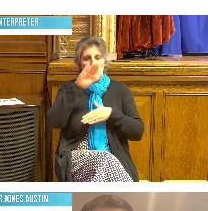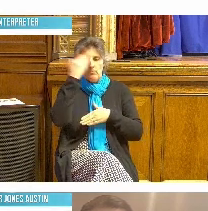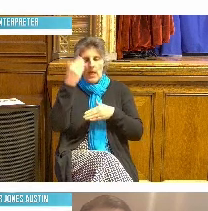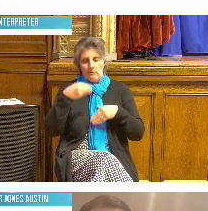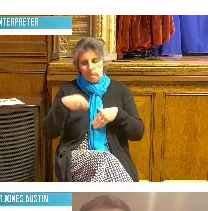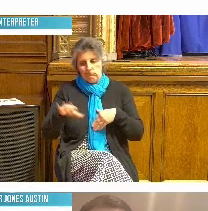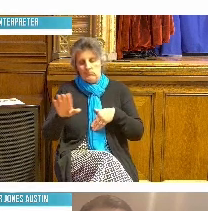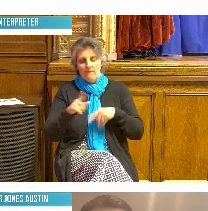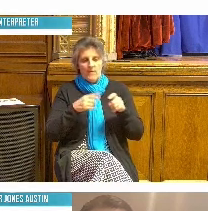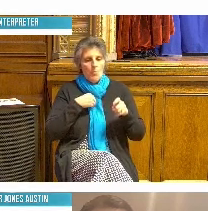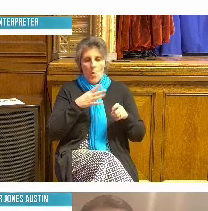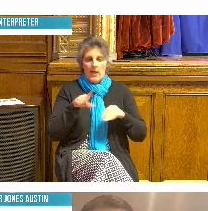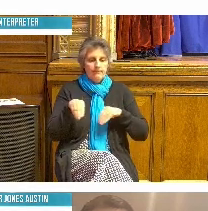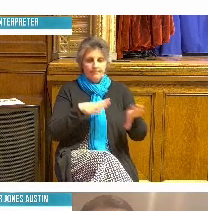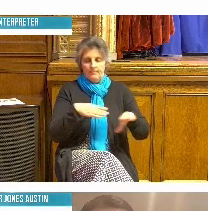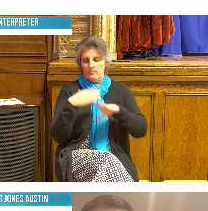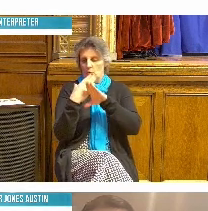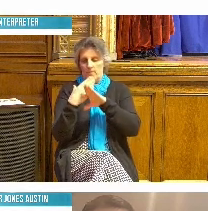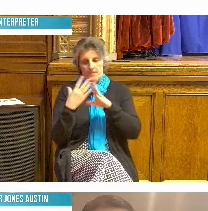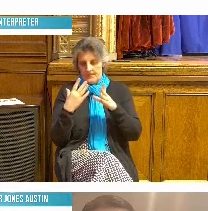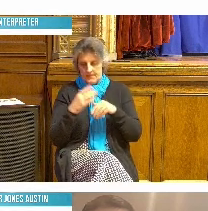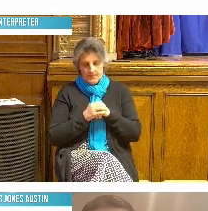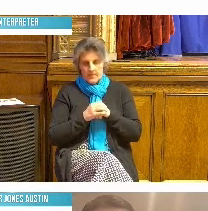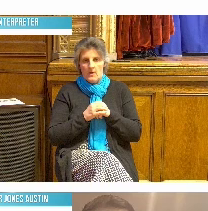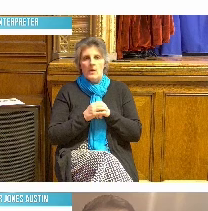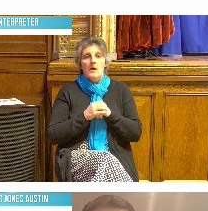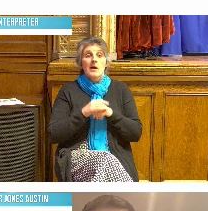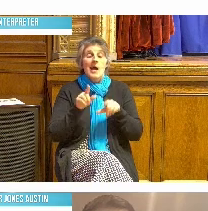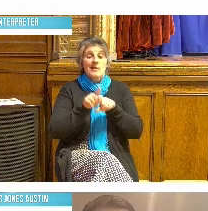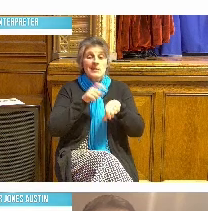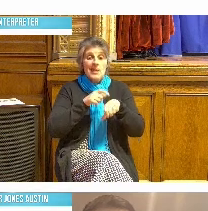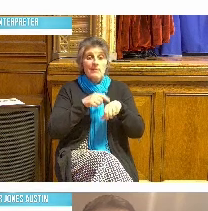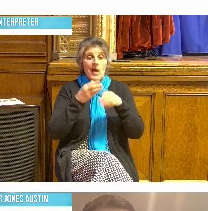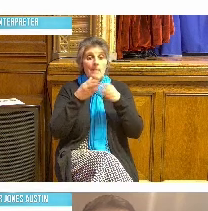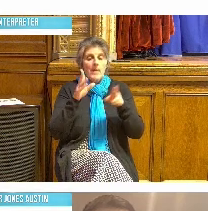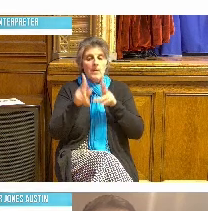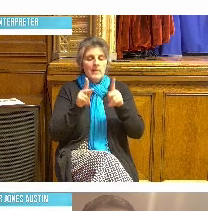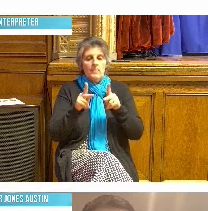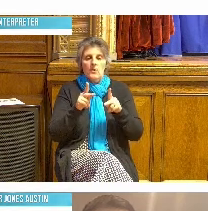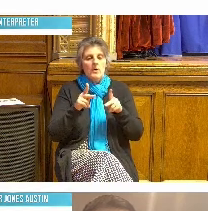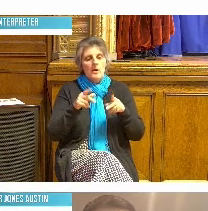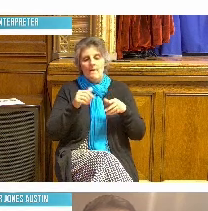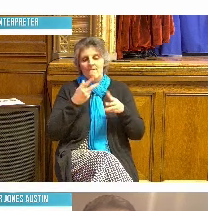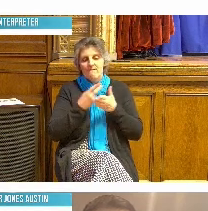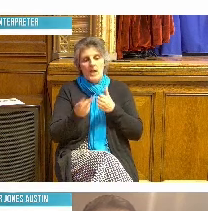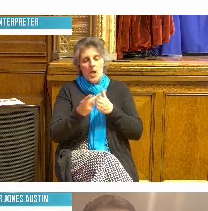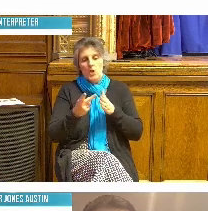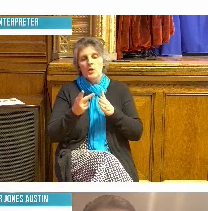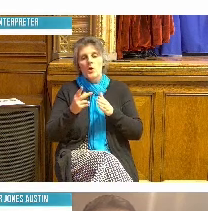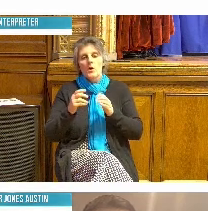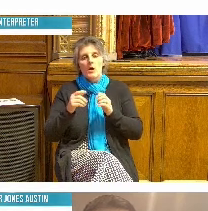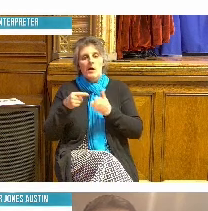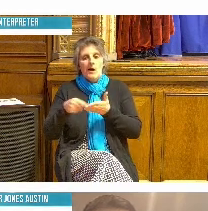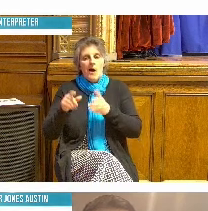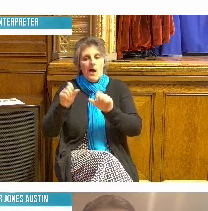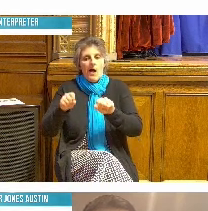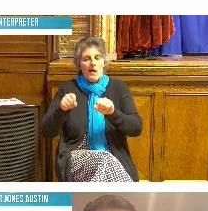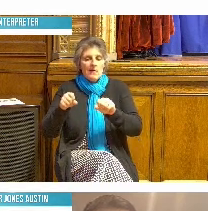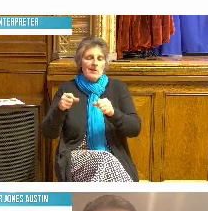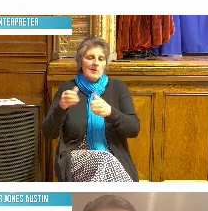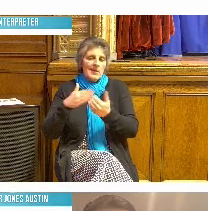white neighborhoods. At the same time, public authorities failed to build sufficient affordable replacement housing.